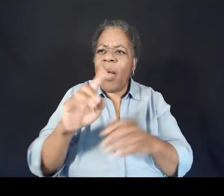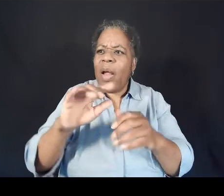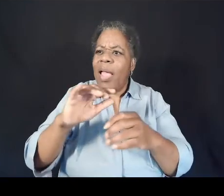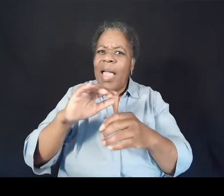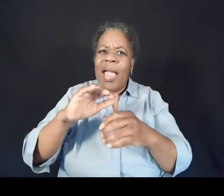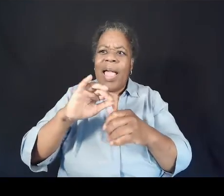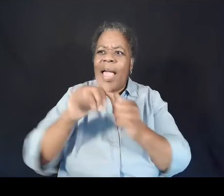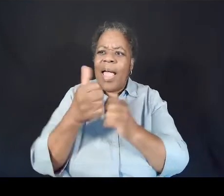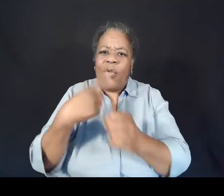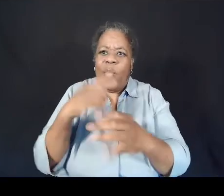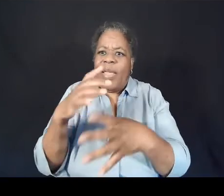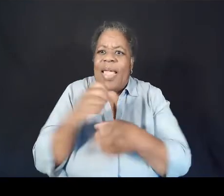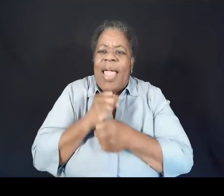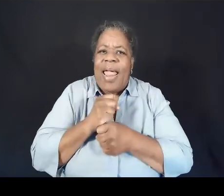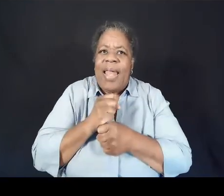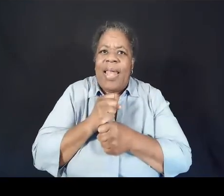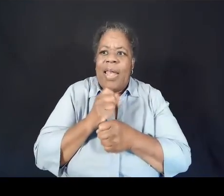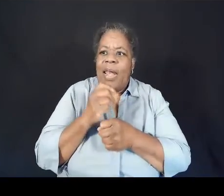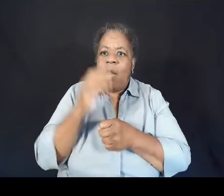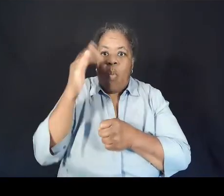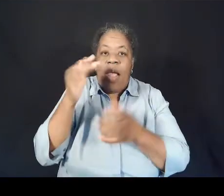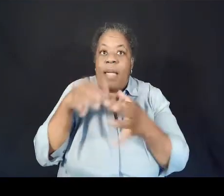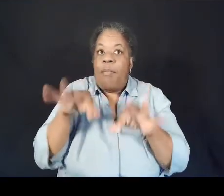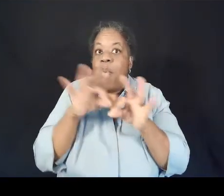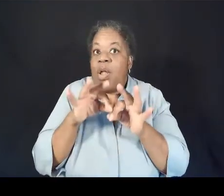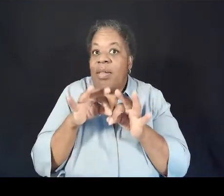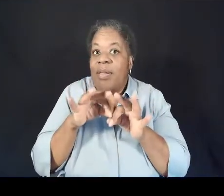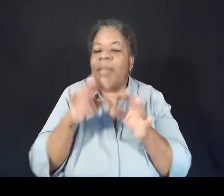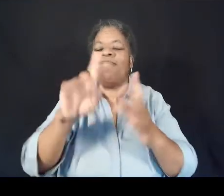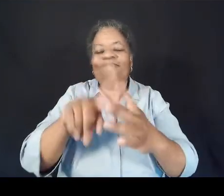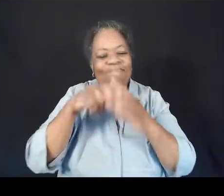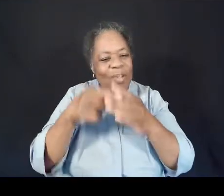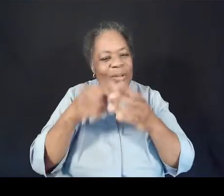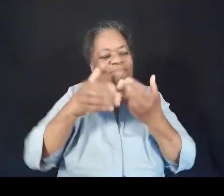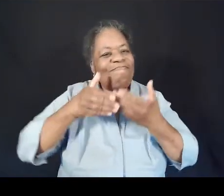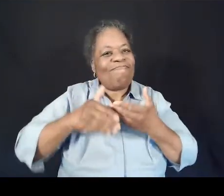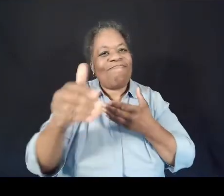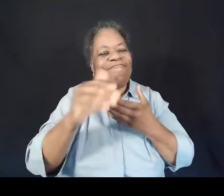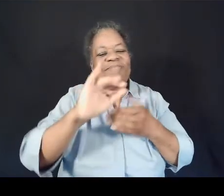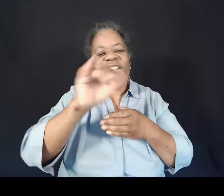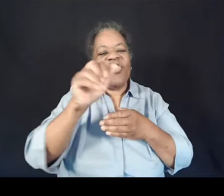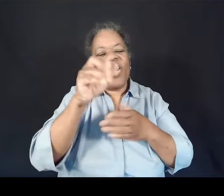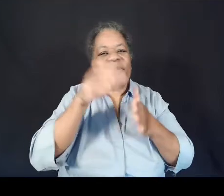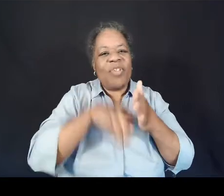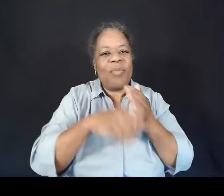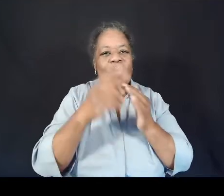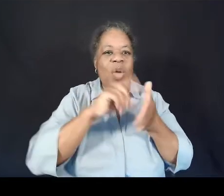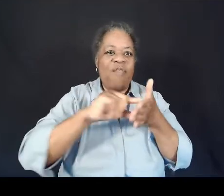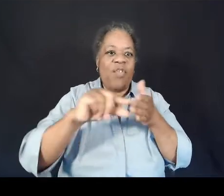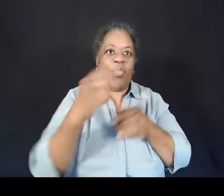why does it matter? So let's get started. James chapter 1, verse 1.